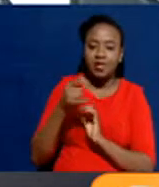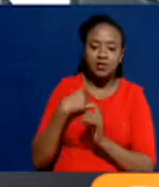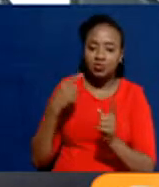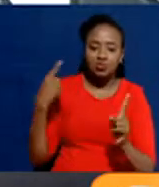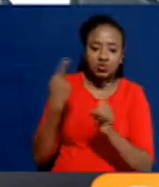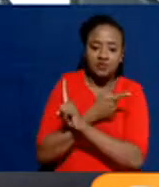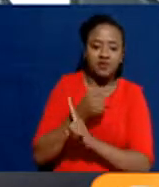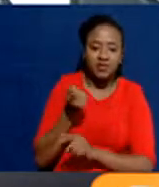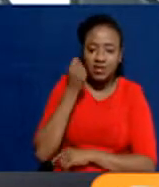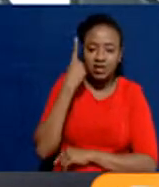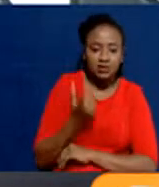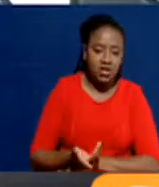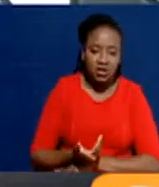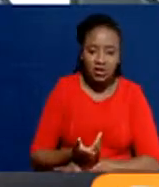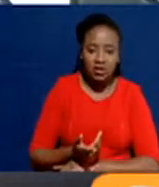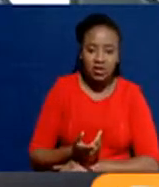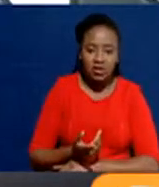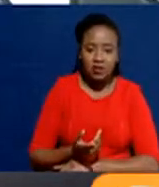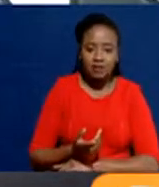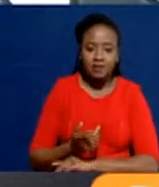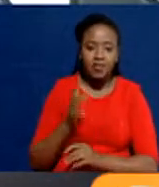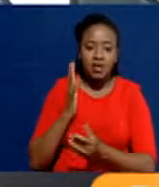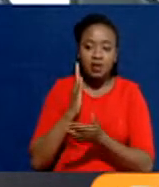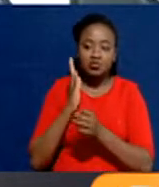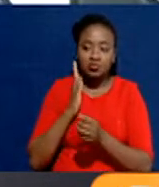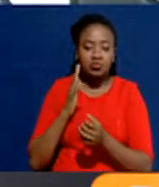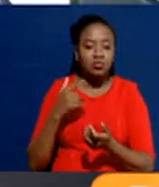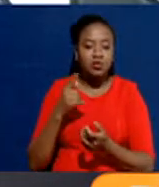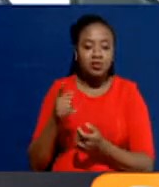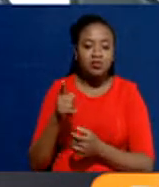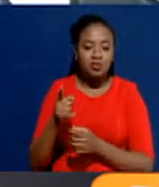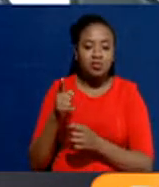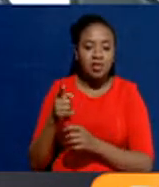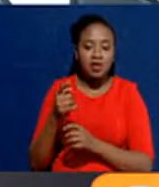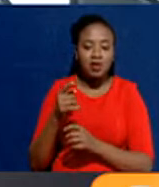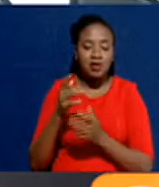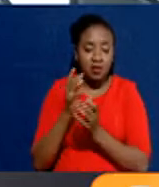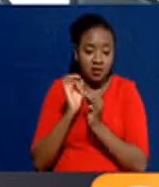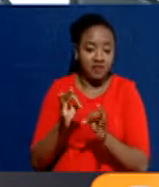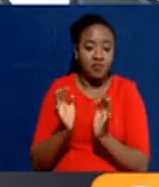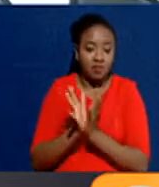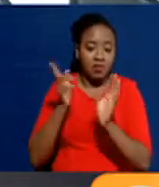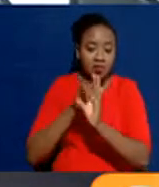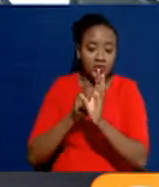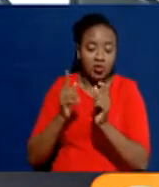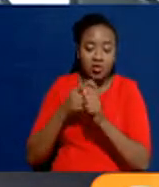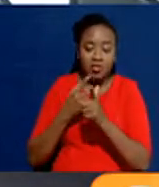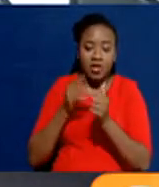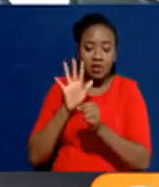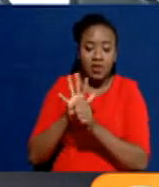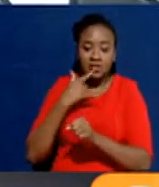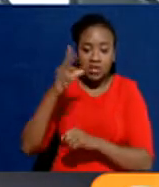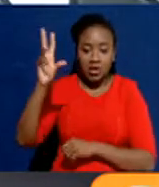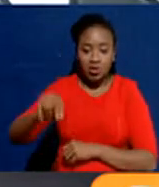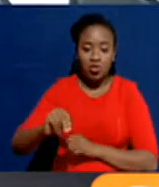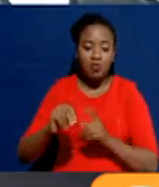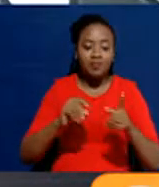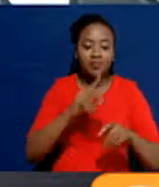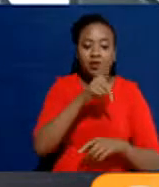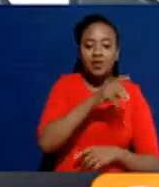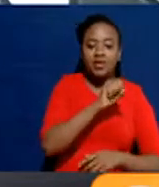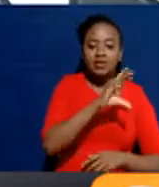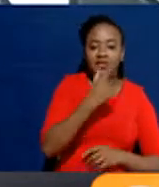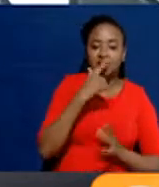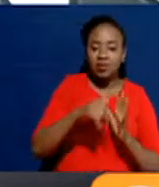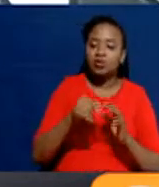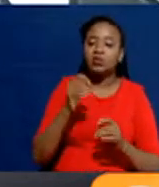yes, the majority said they did not want the seat, they did not see the need for it. And for the Public Service Commission to then turn it on its head and